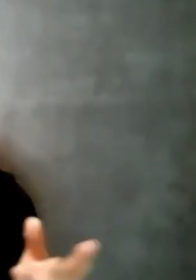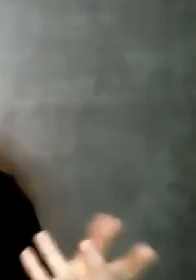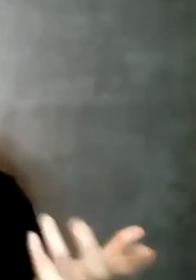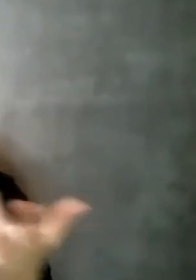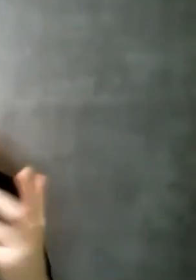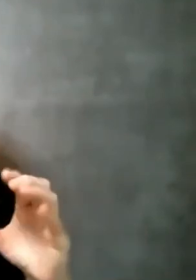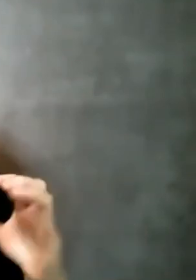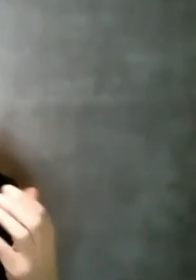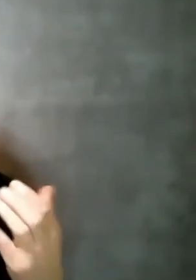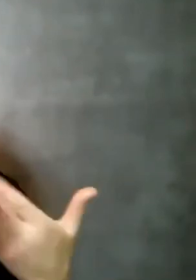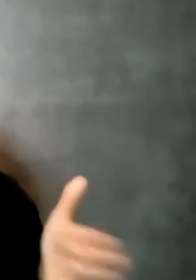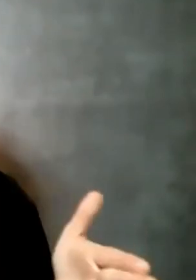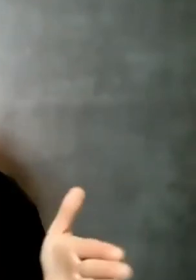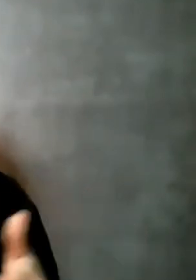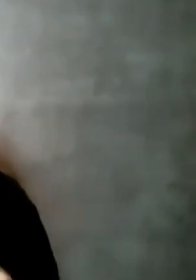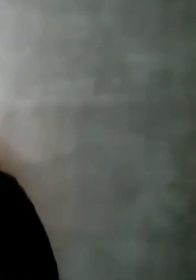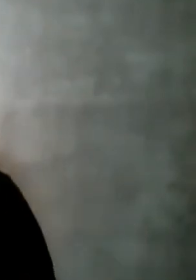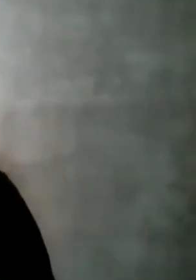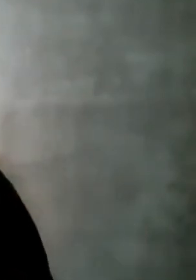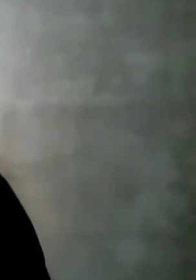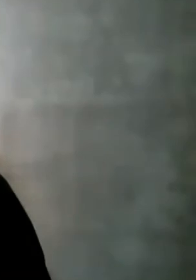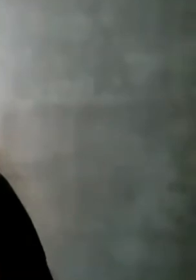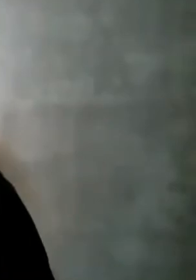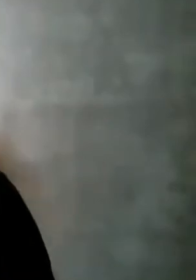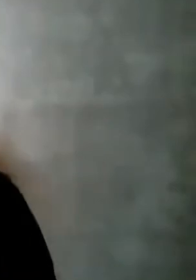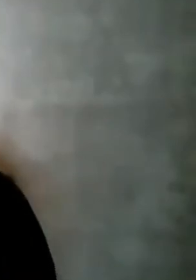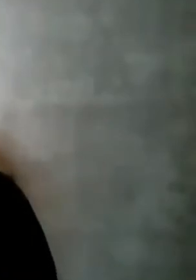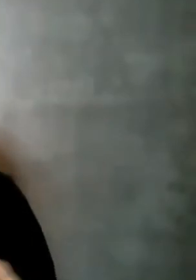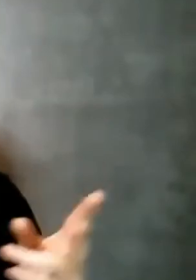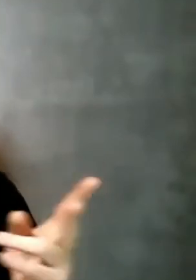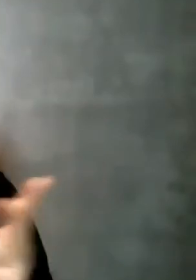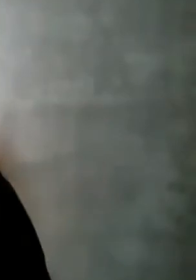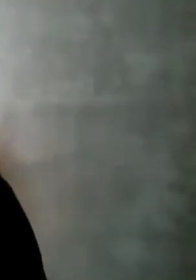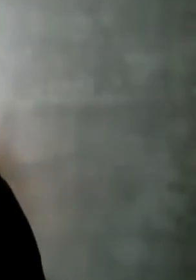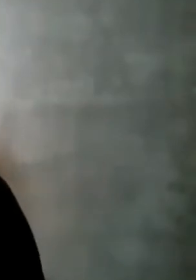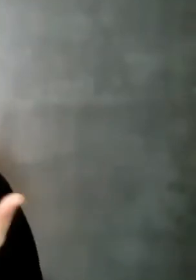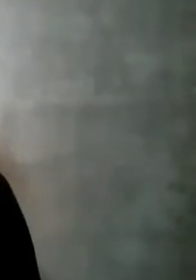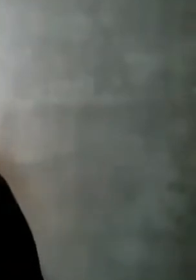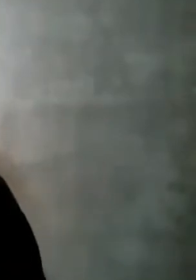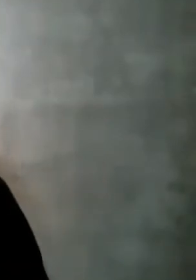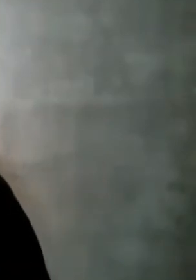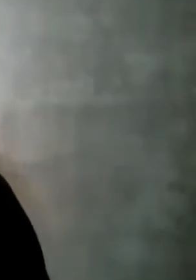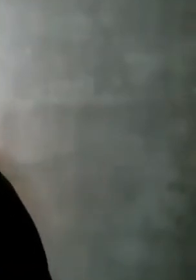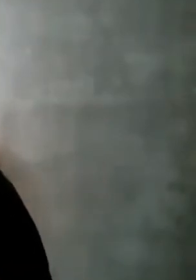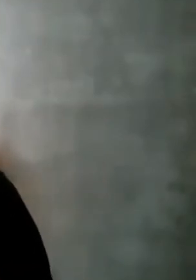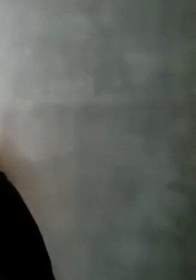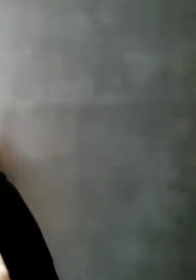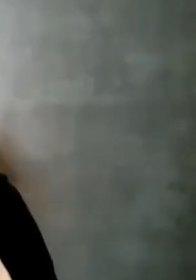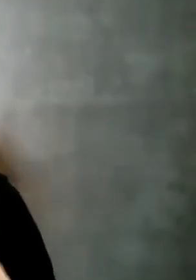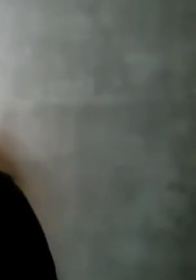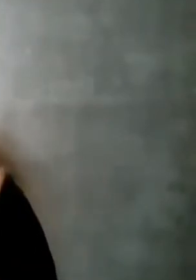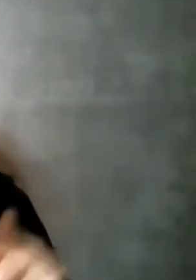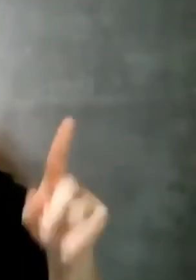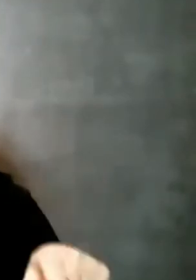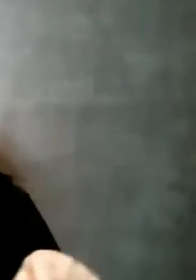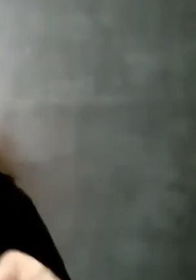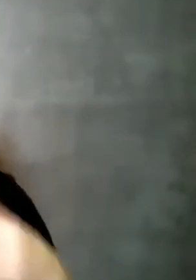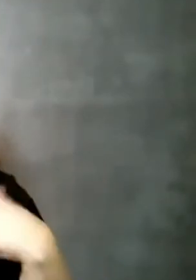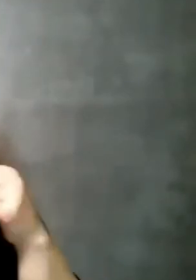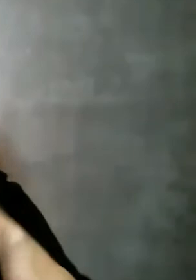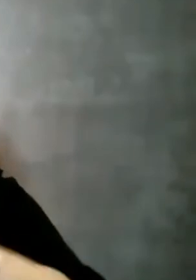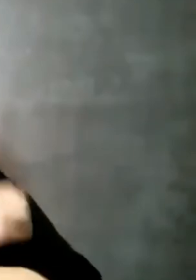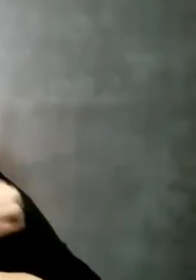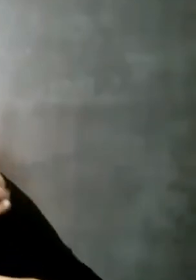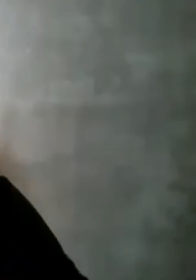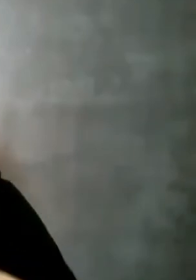Or if you're going to assign kids, you can match the kids and then assign them to random. You're getting more power, and you're getting a better